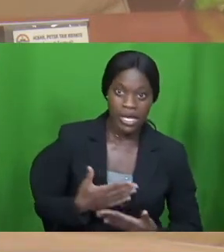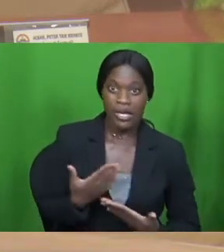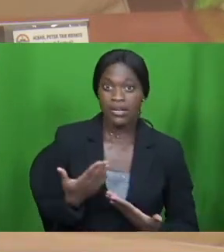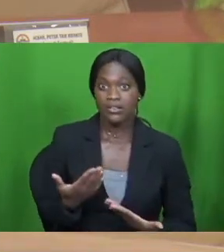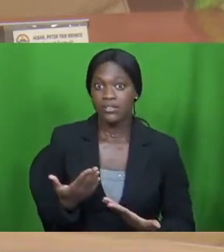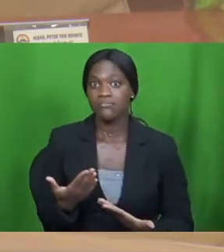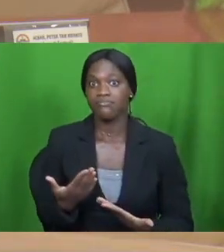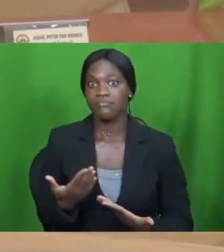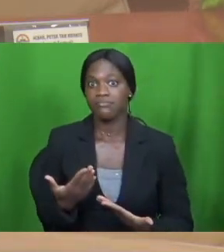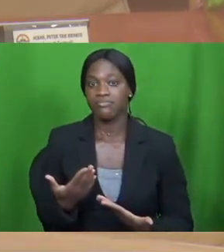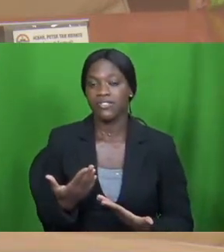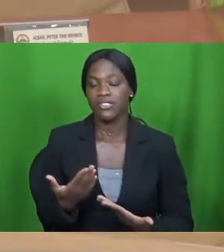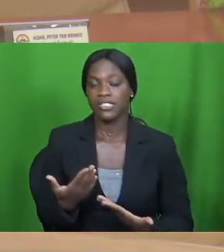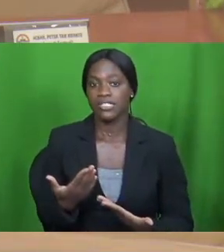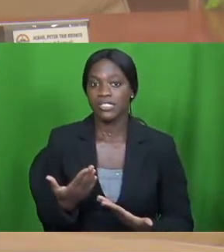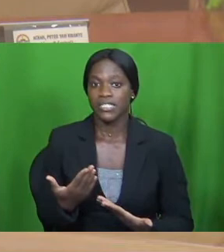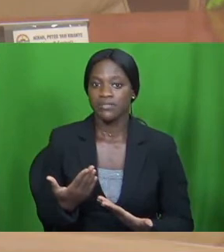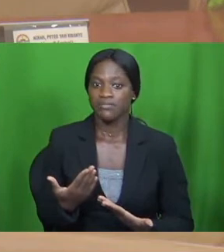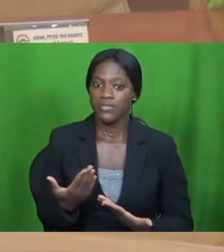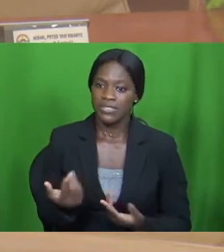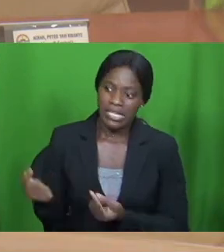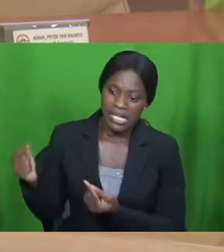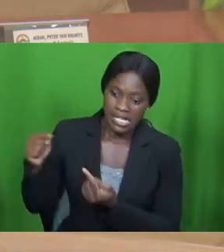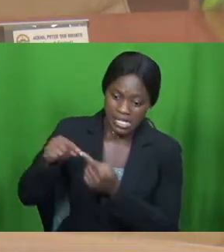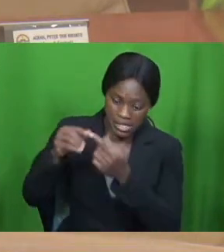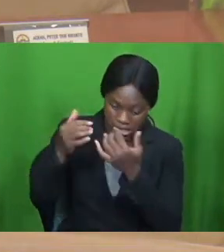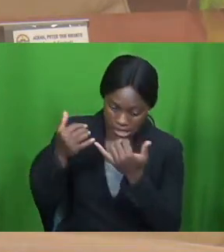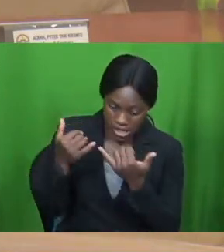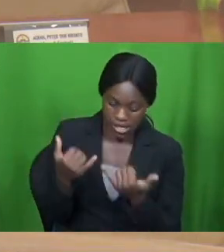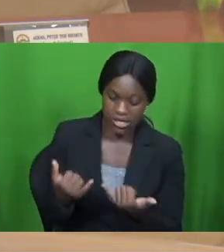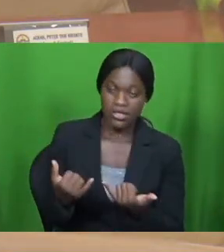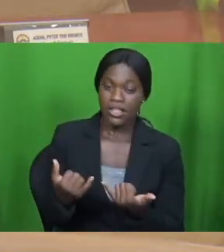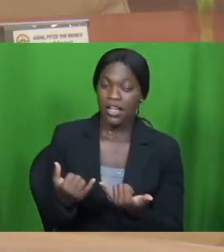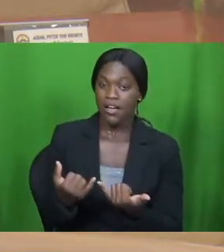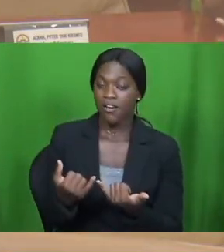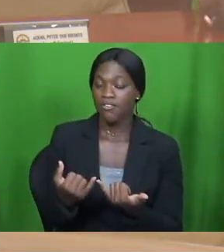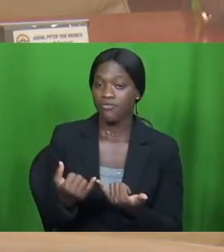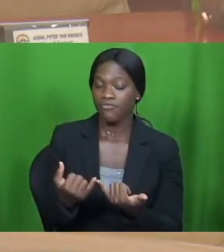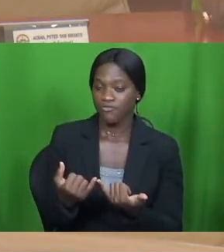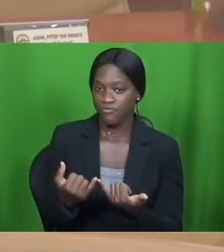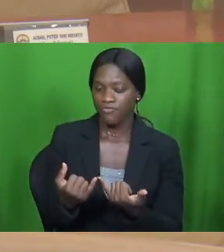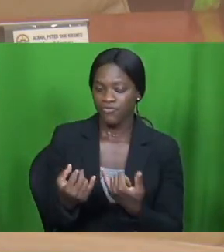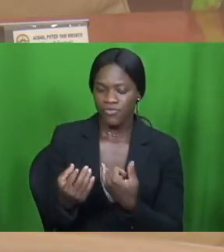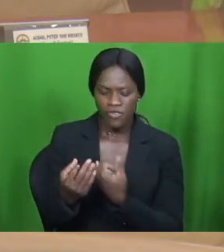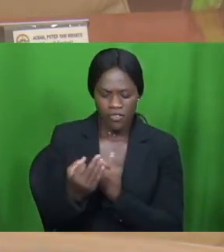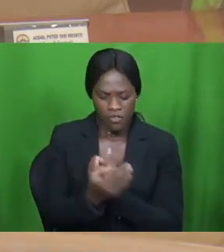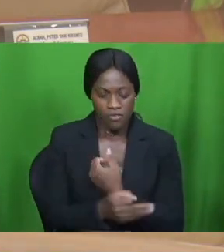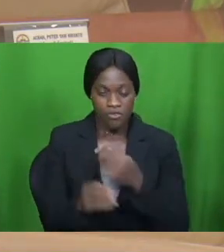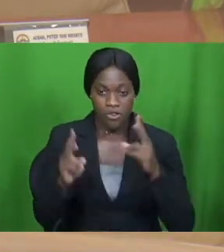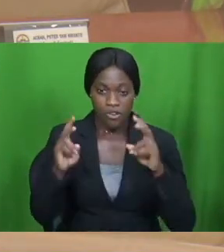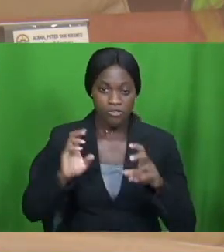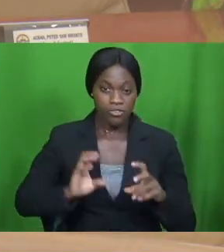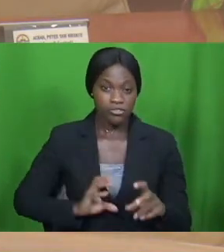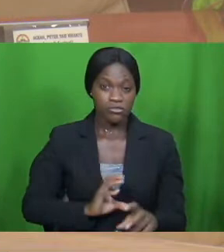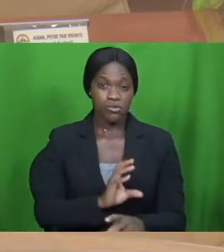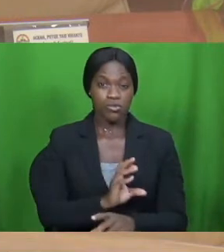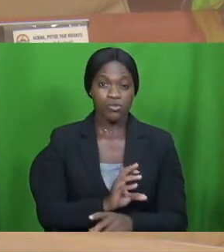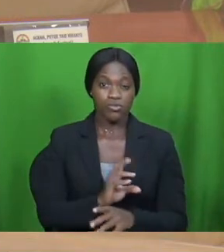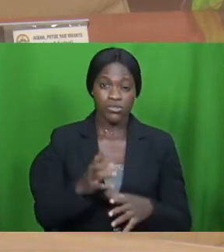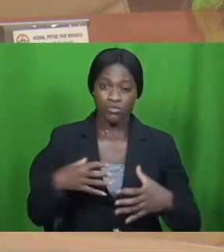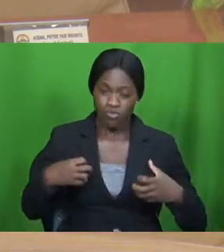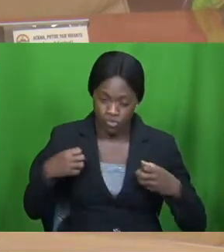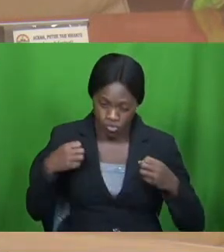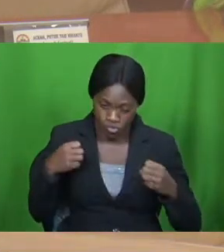why till now that committee has remained one of the very strong committees of